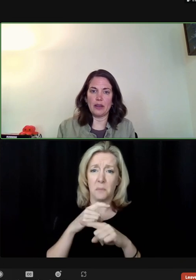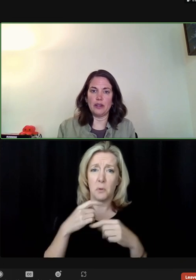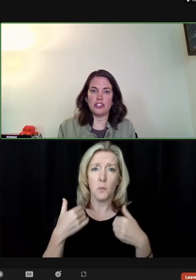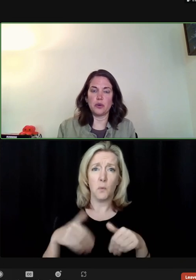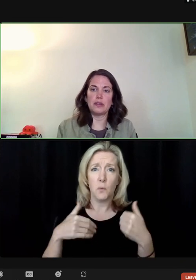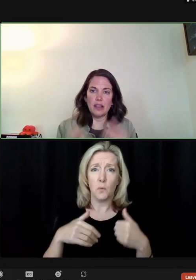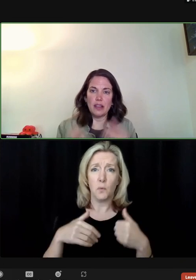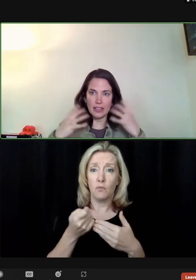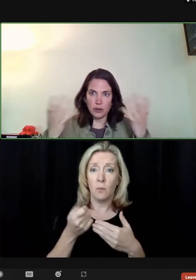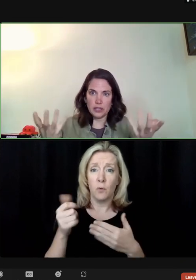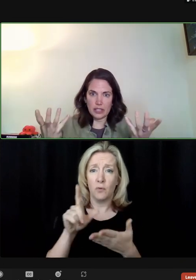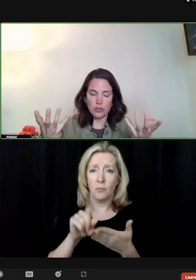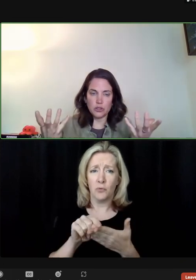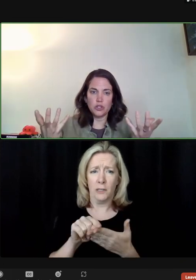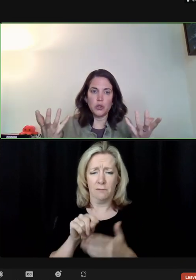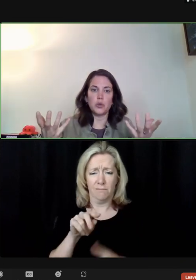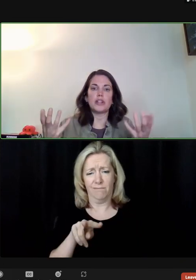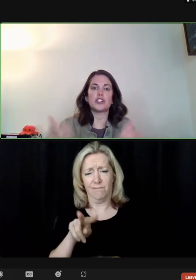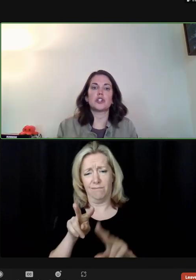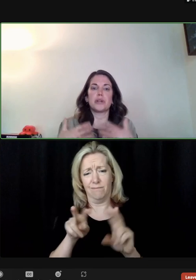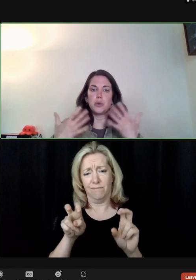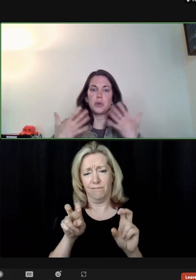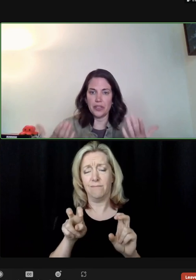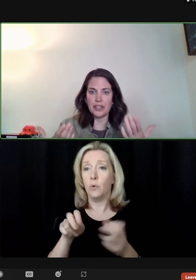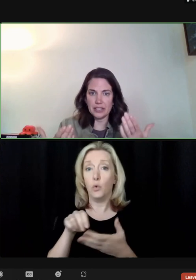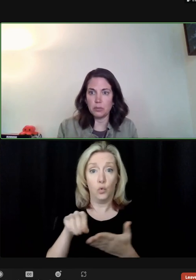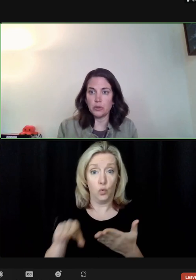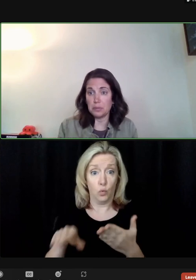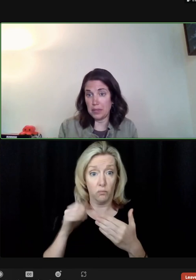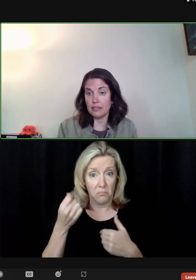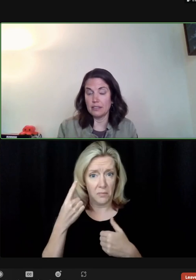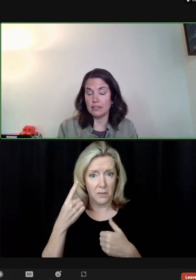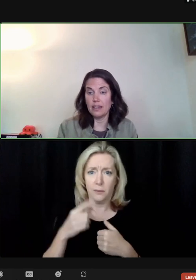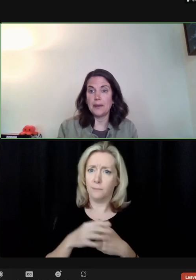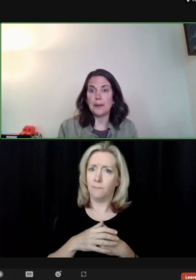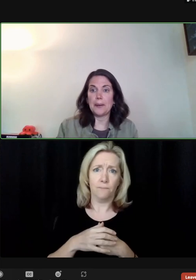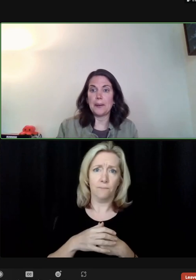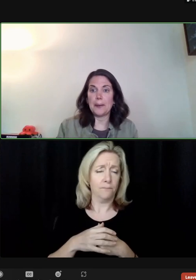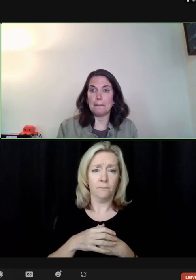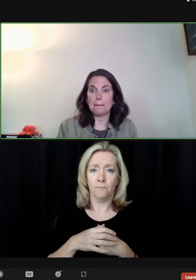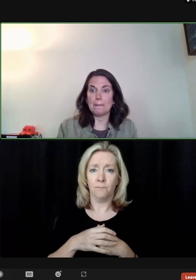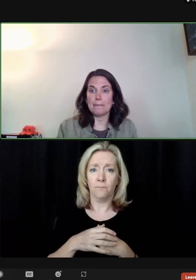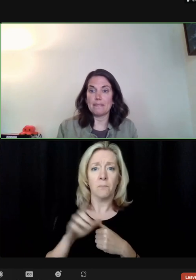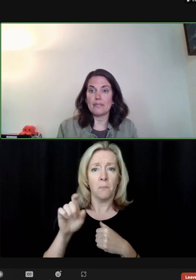apply that language or apply those skills to interpreting what these symbols mean.